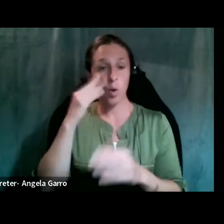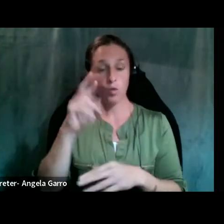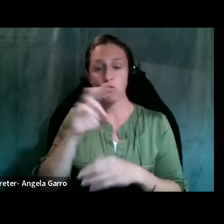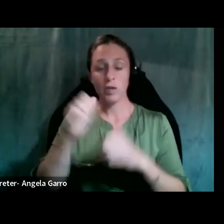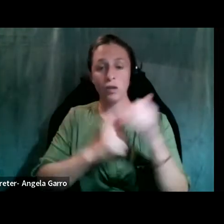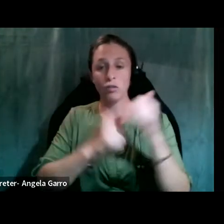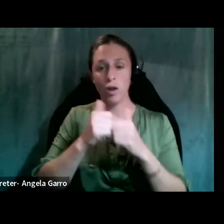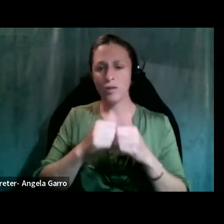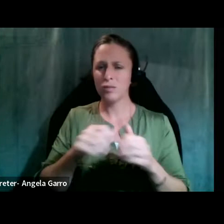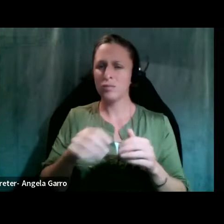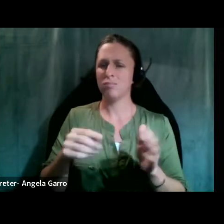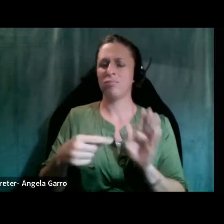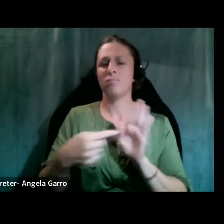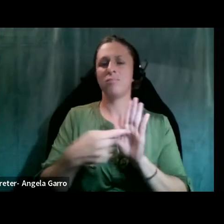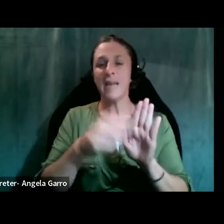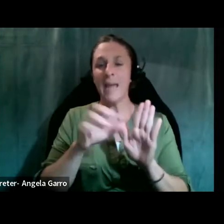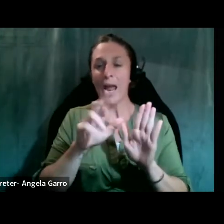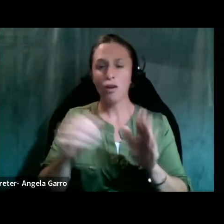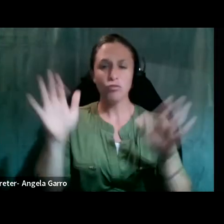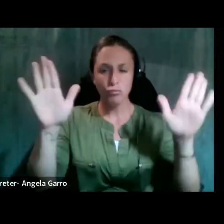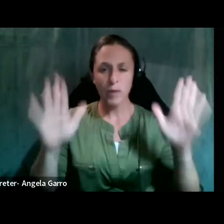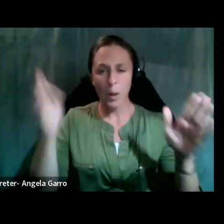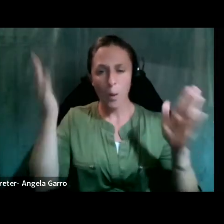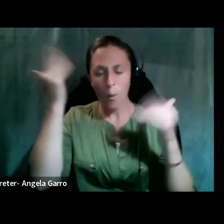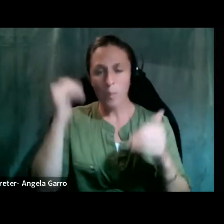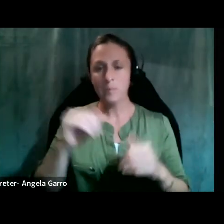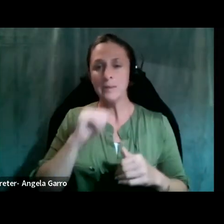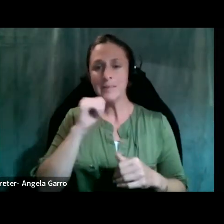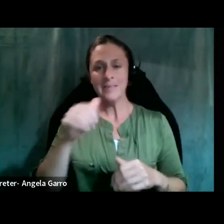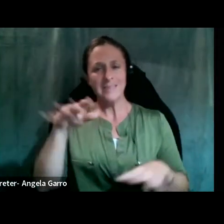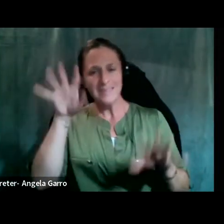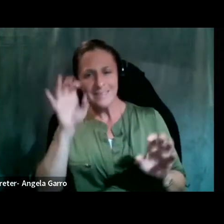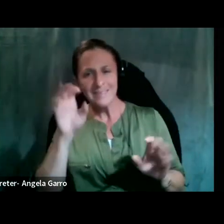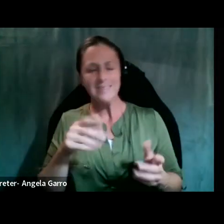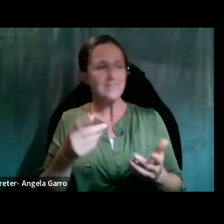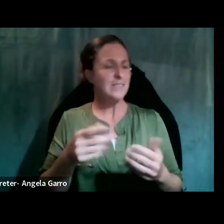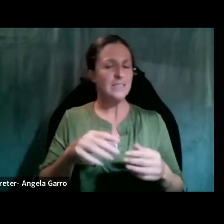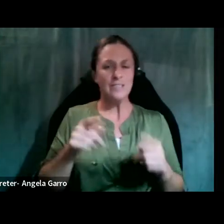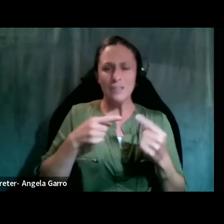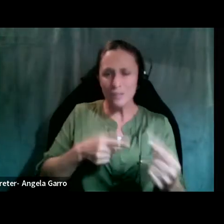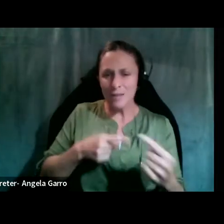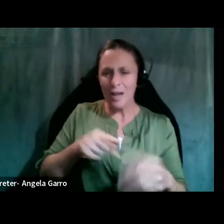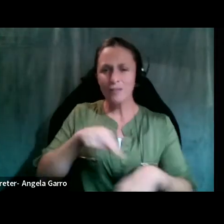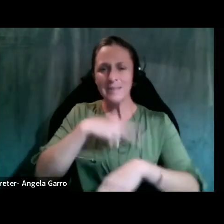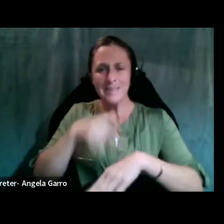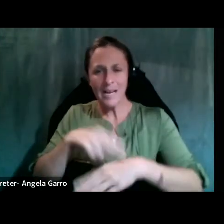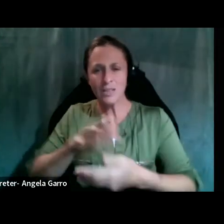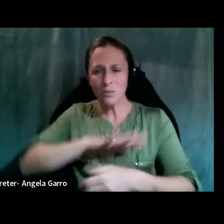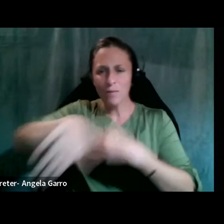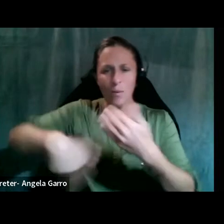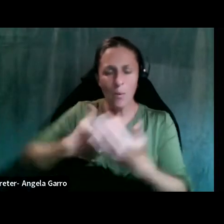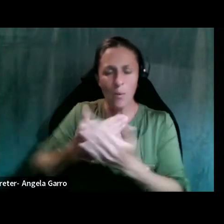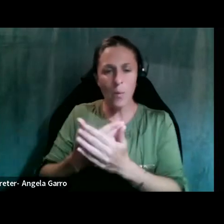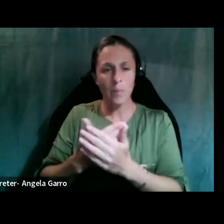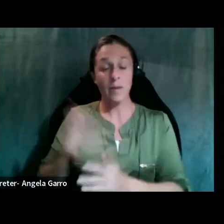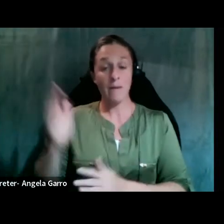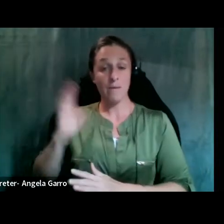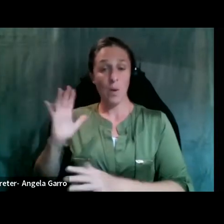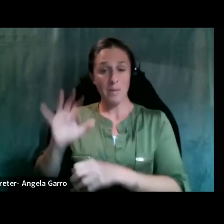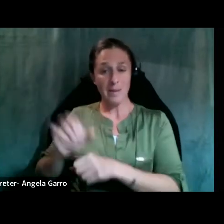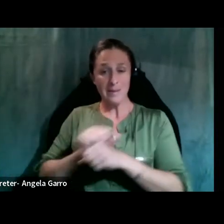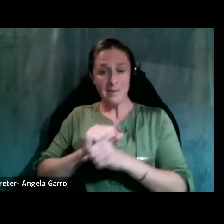an era of great hope, uncertainty, and struggle for a nation as a whole, formerly enslaved